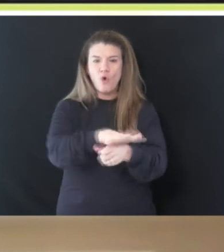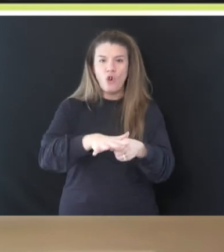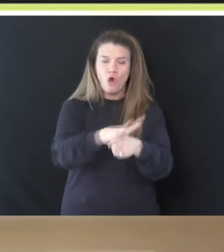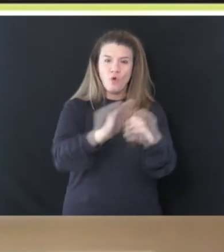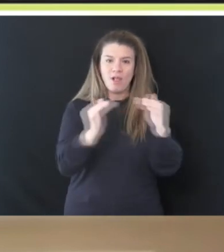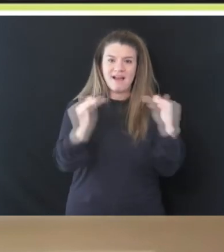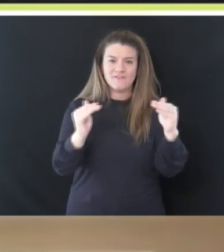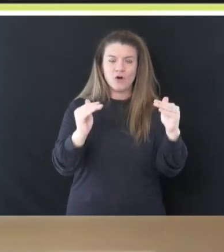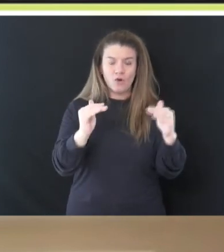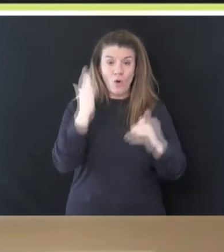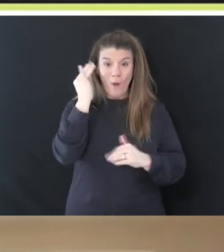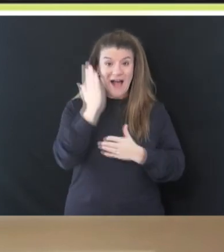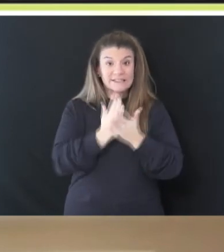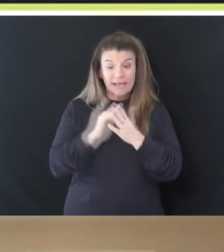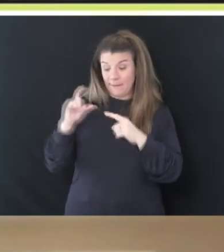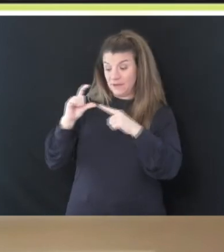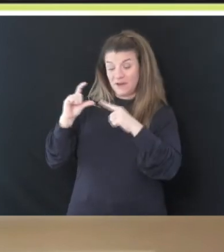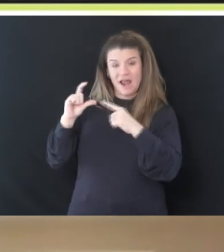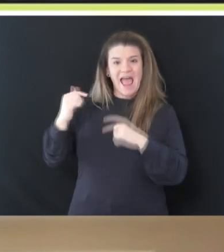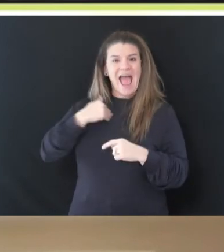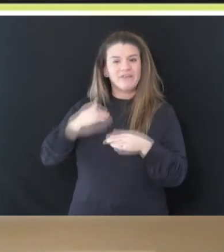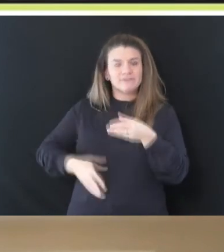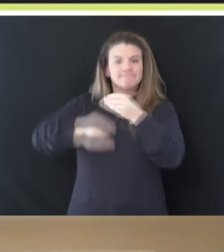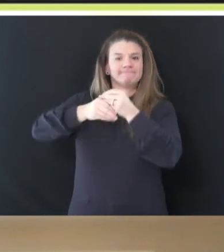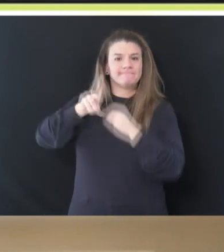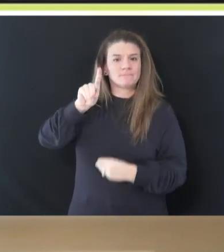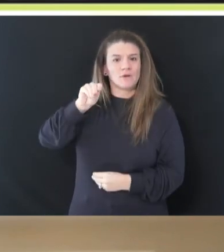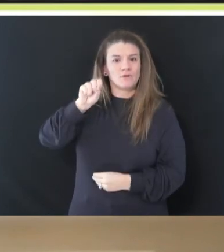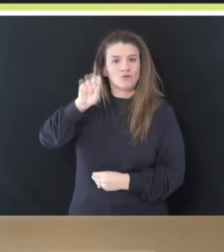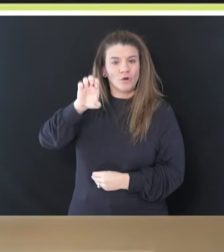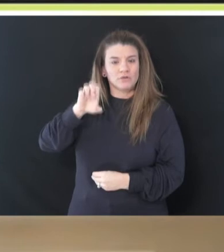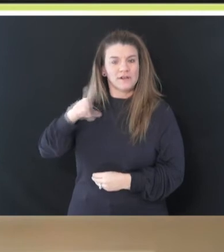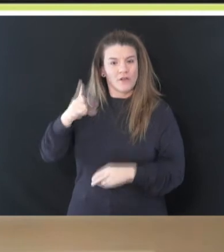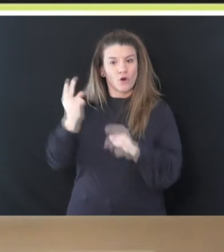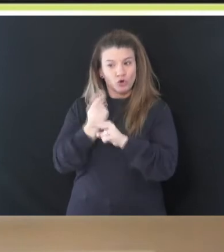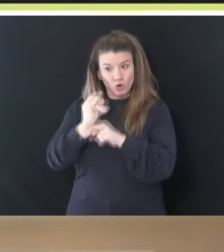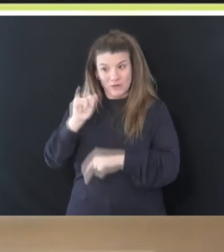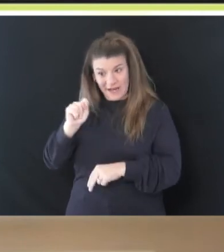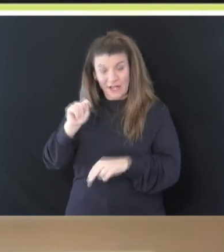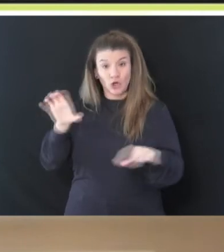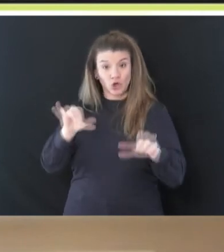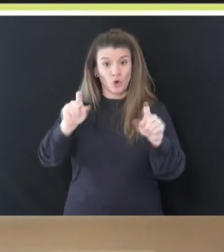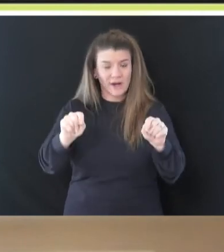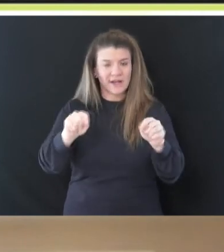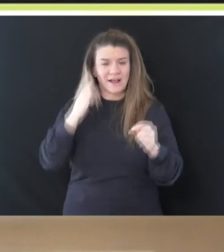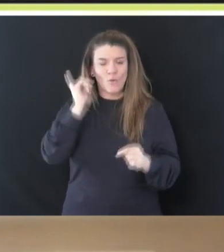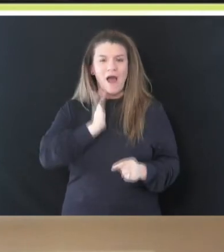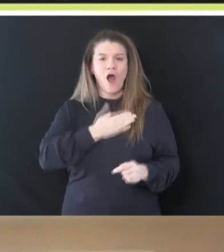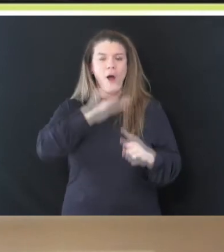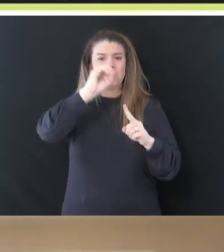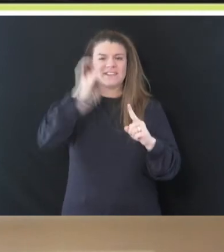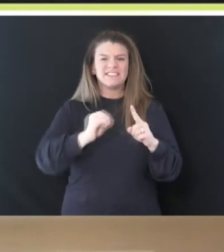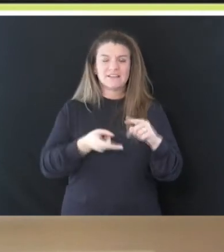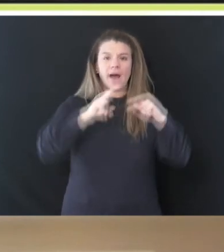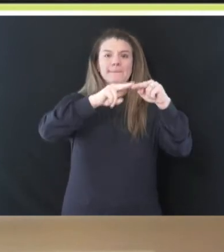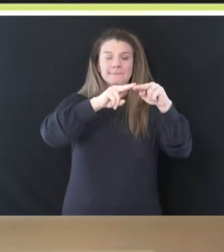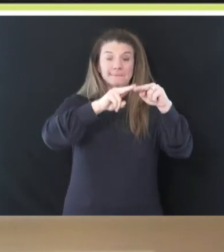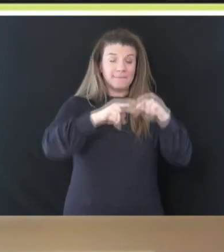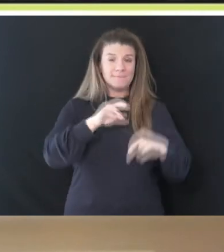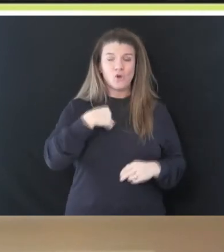that extra dose out of both the Pfizer and the Moderna vials. So we believe we'll end up the week in a significantly